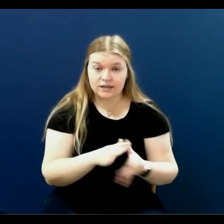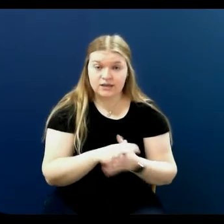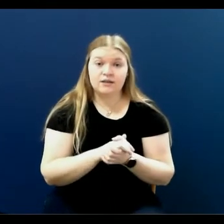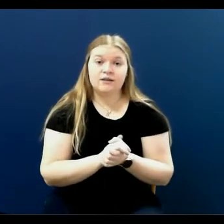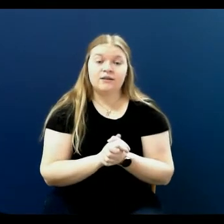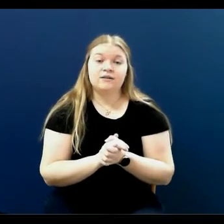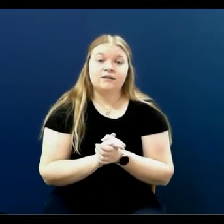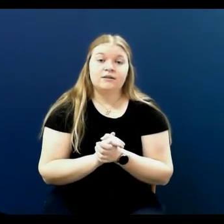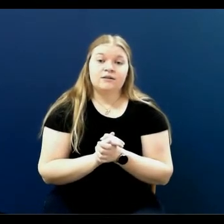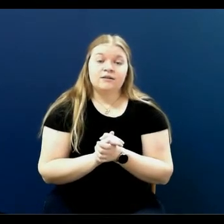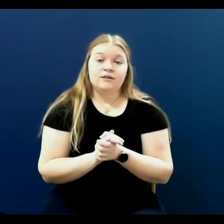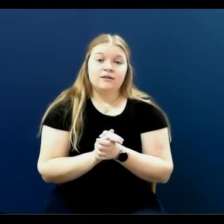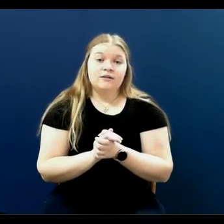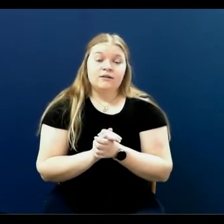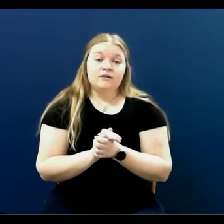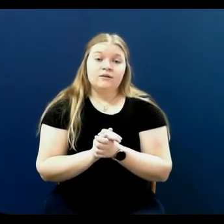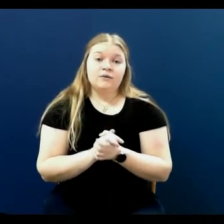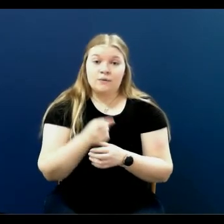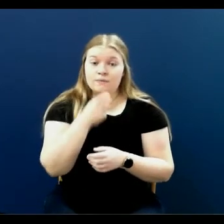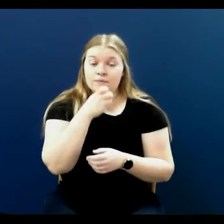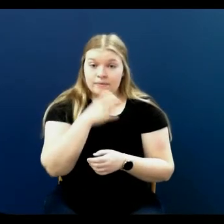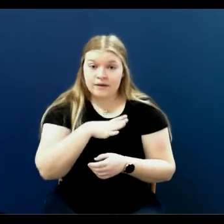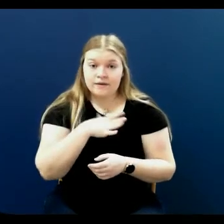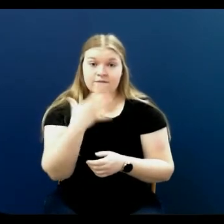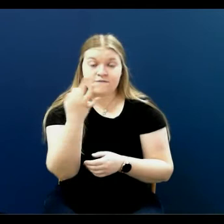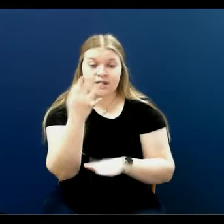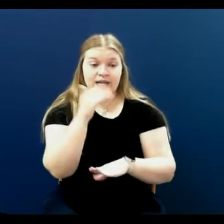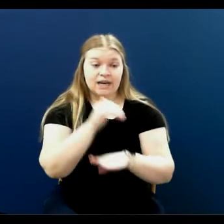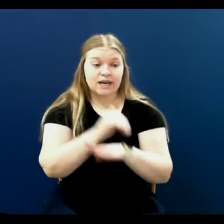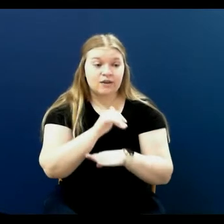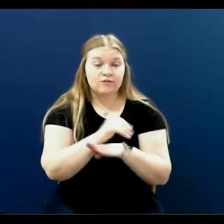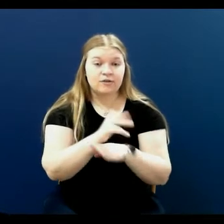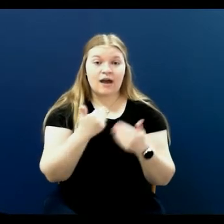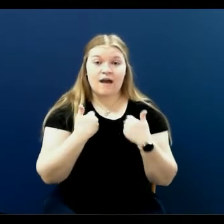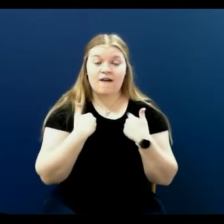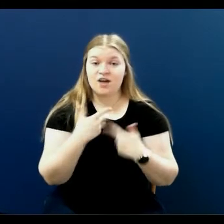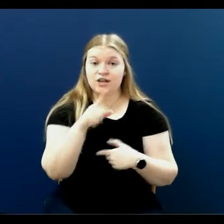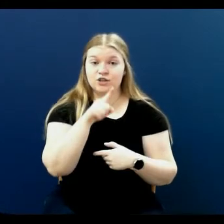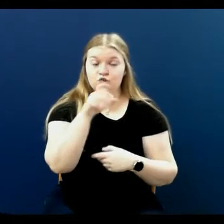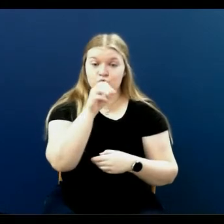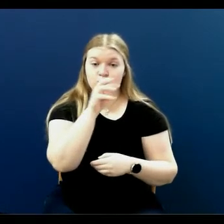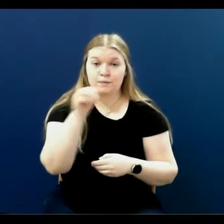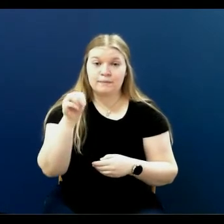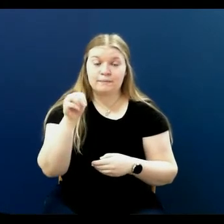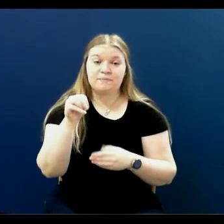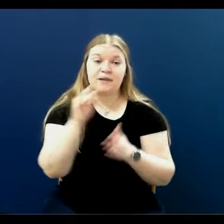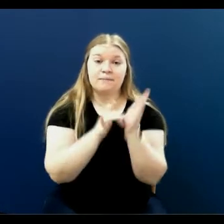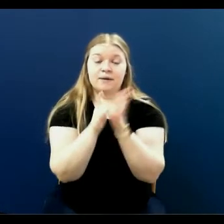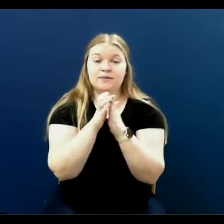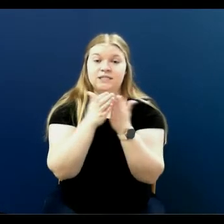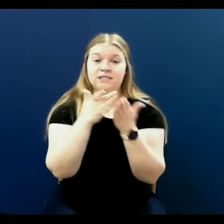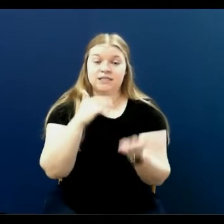section. Women, Friday night you will have a Zoom Bible study. And if you have, you download the Zoom